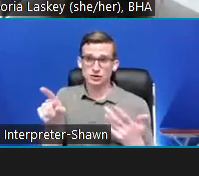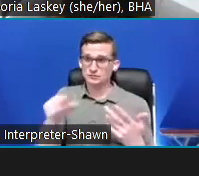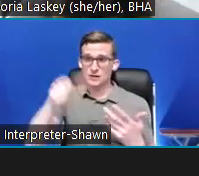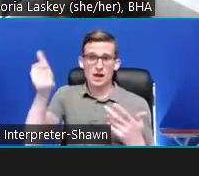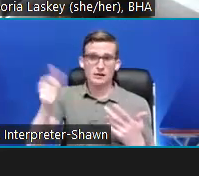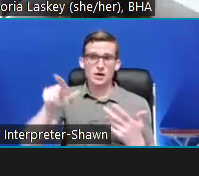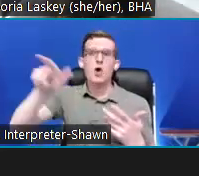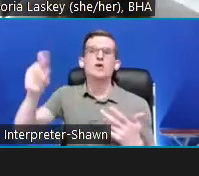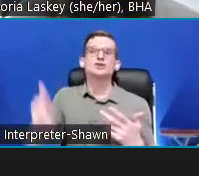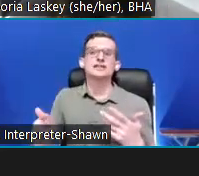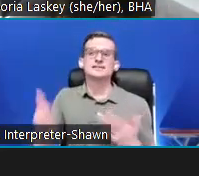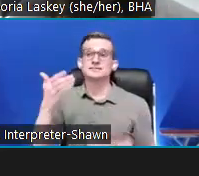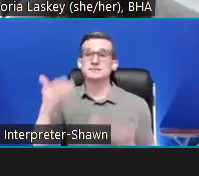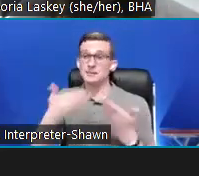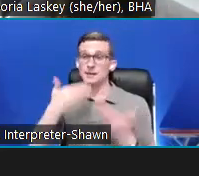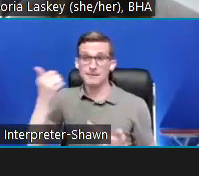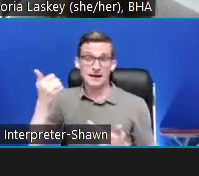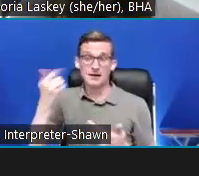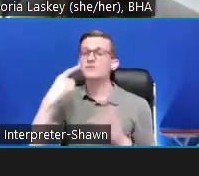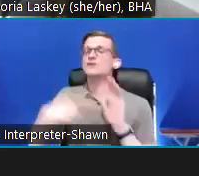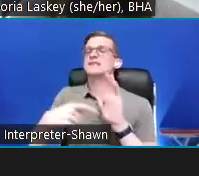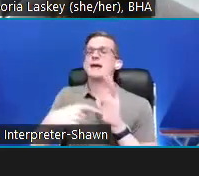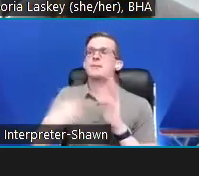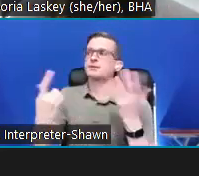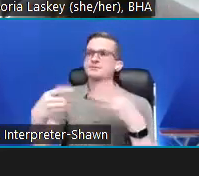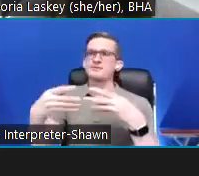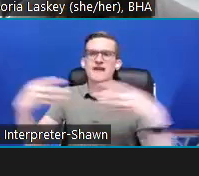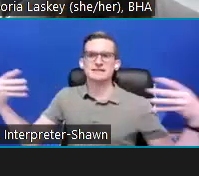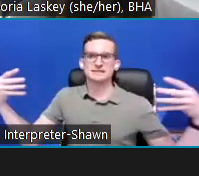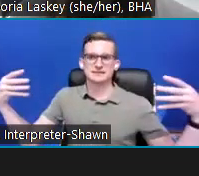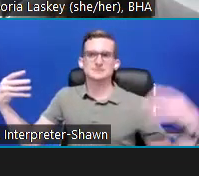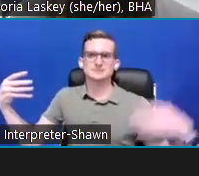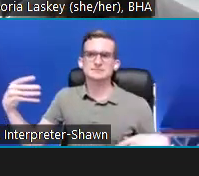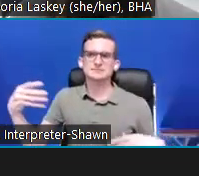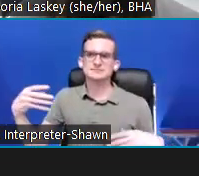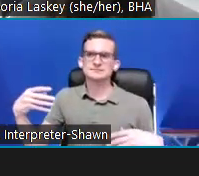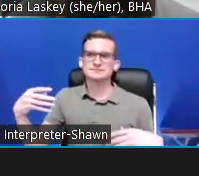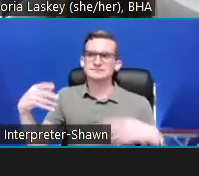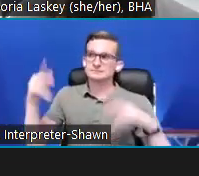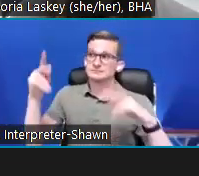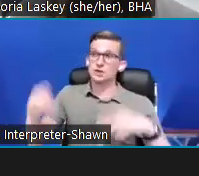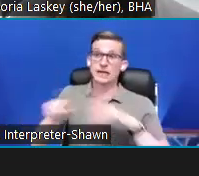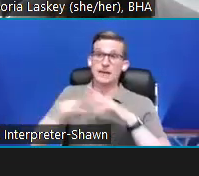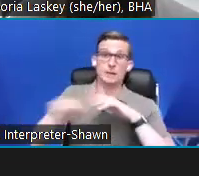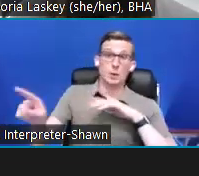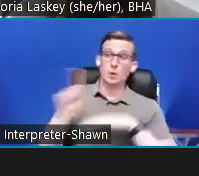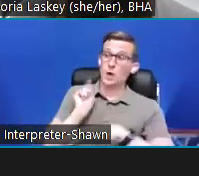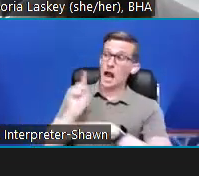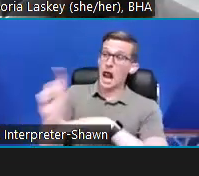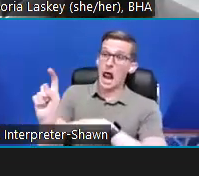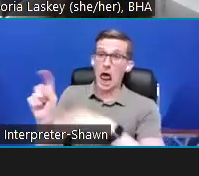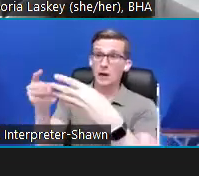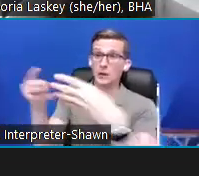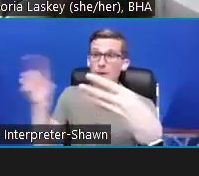instance, fences. They can stop a person from running into a street. We talk about that in the context of an